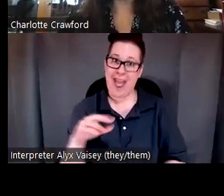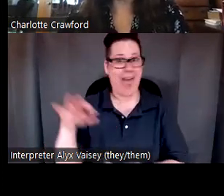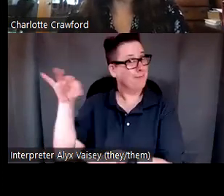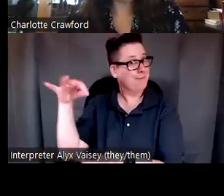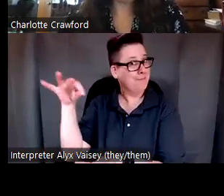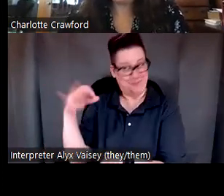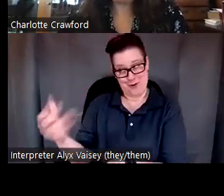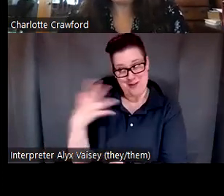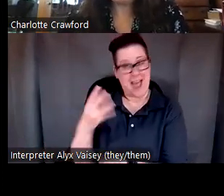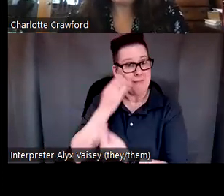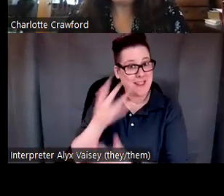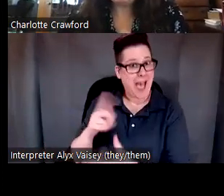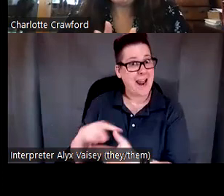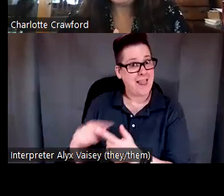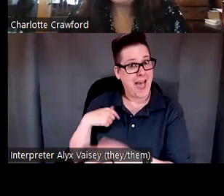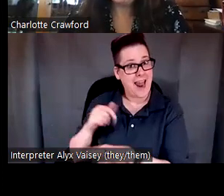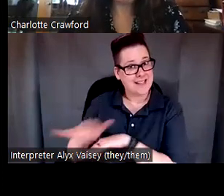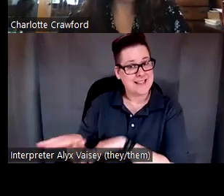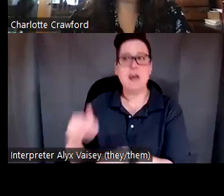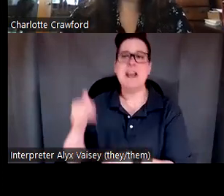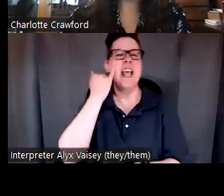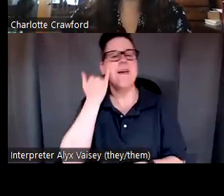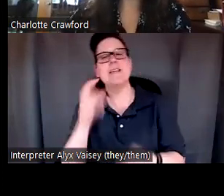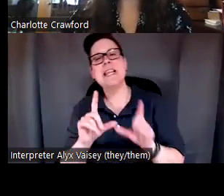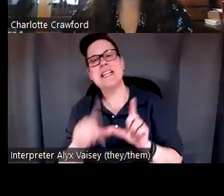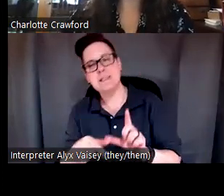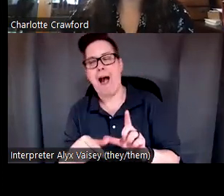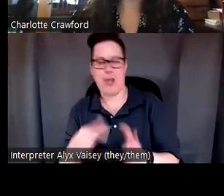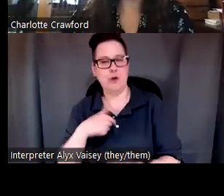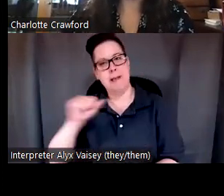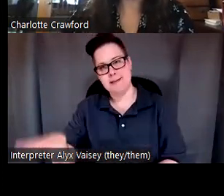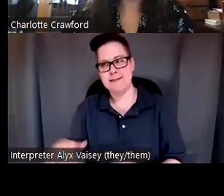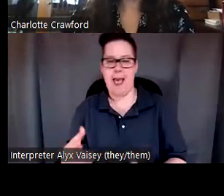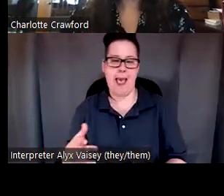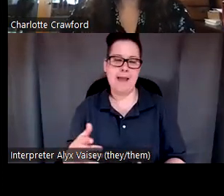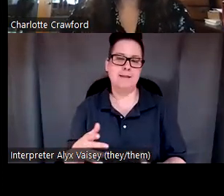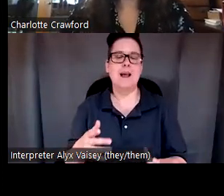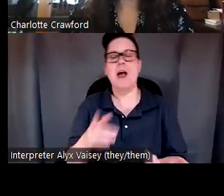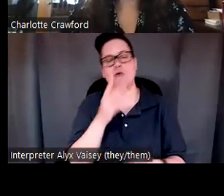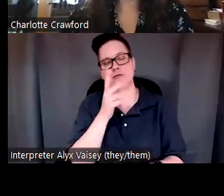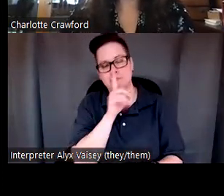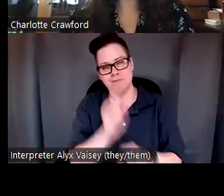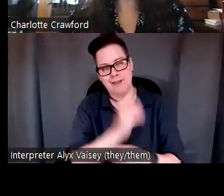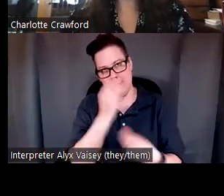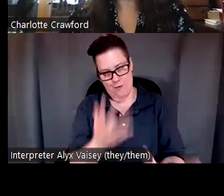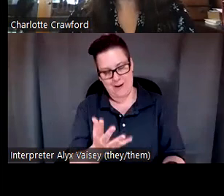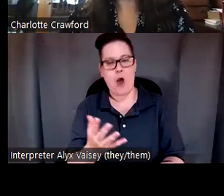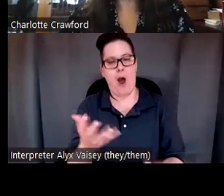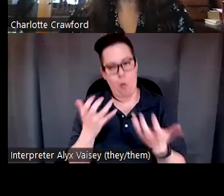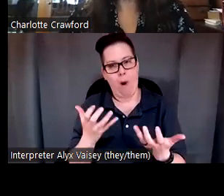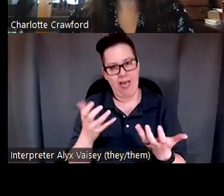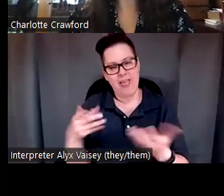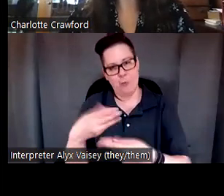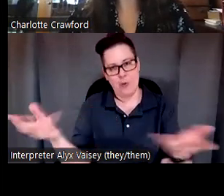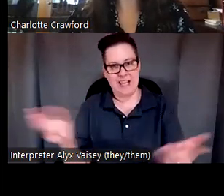I also replace expired stuff. And if they forget to do it, I don't care. I just want them to have the Narcan in their hands. But this is what we do to get the data. And I